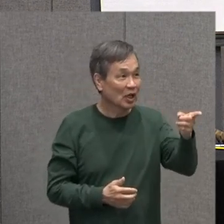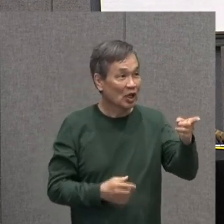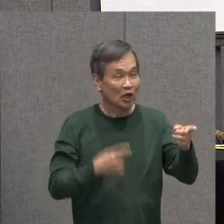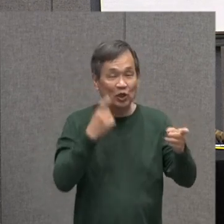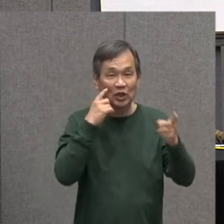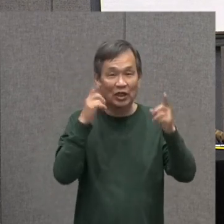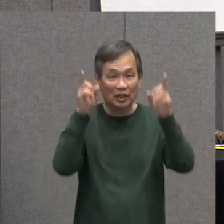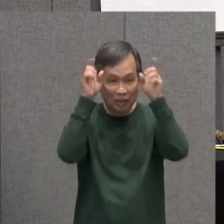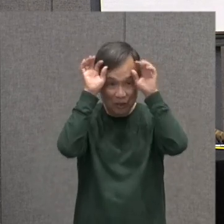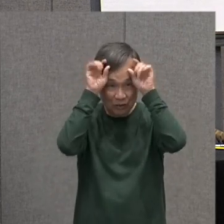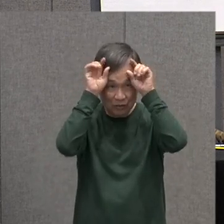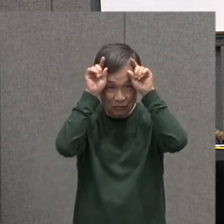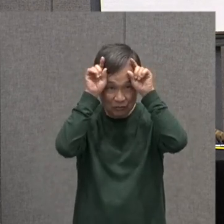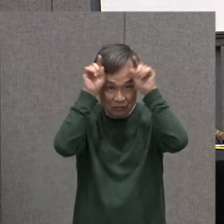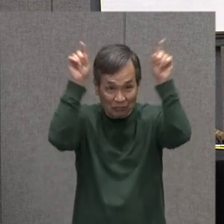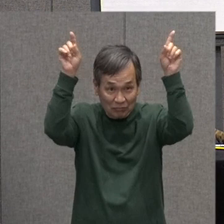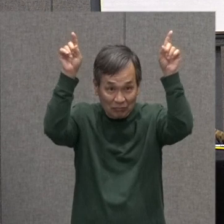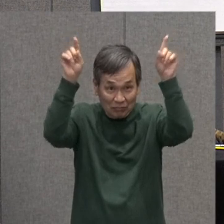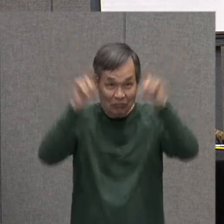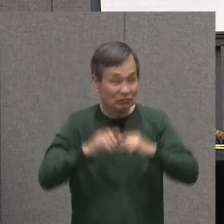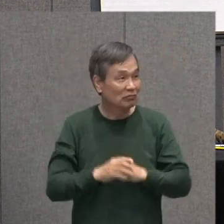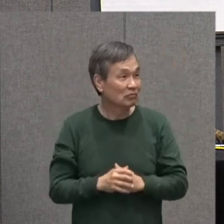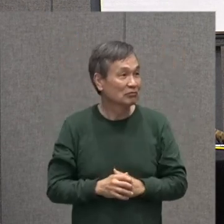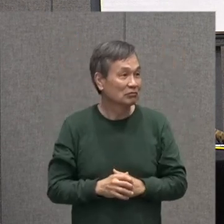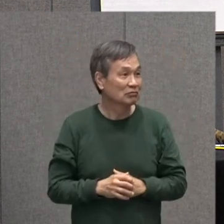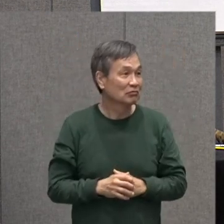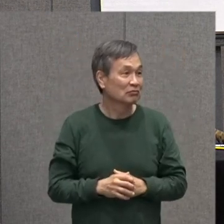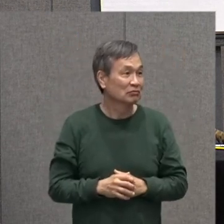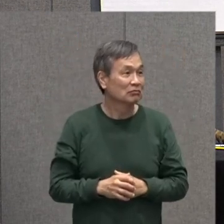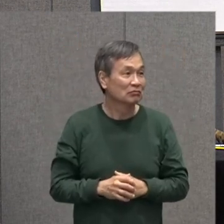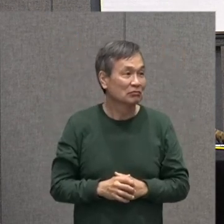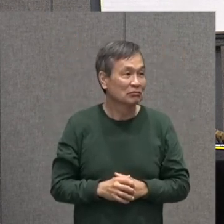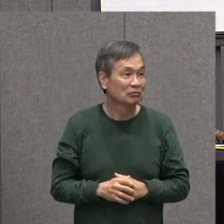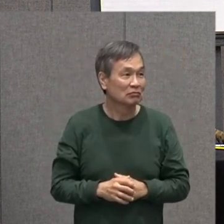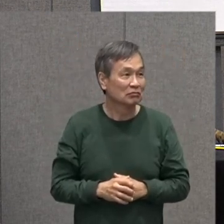Yep. It doesn't quite fit my head.